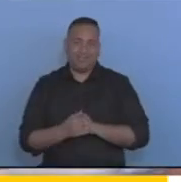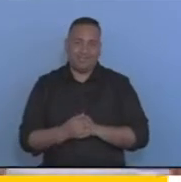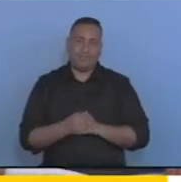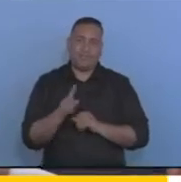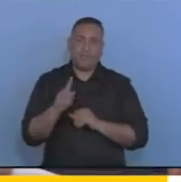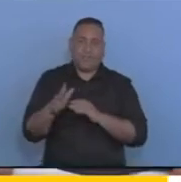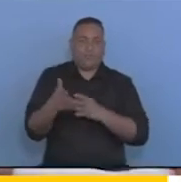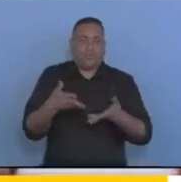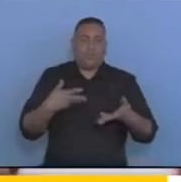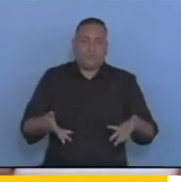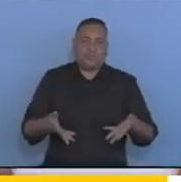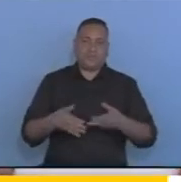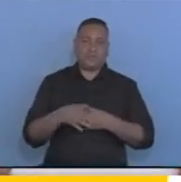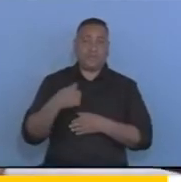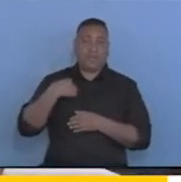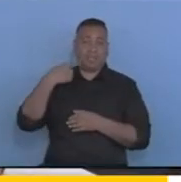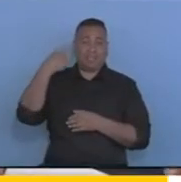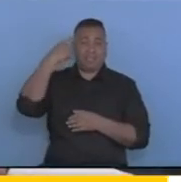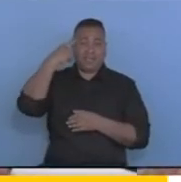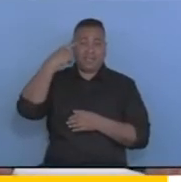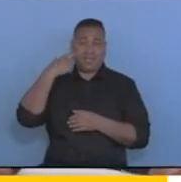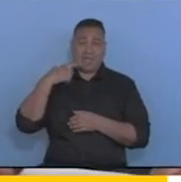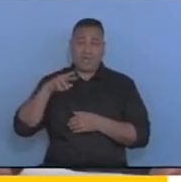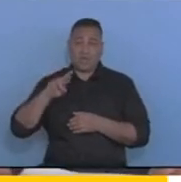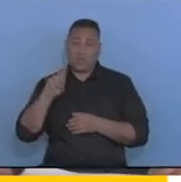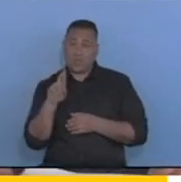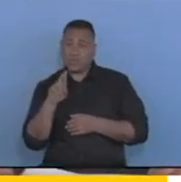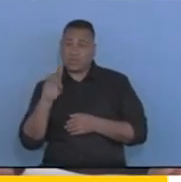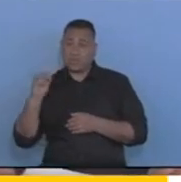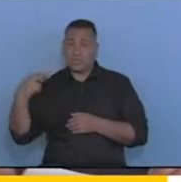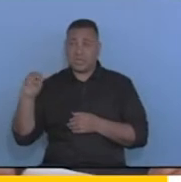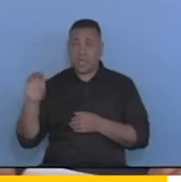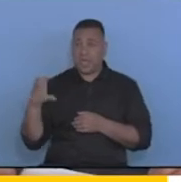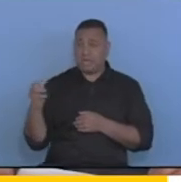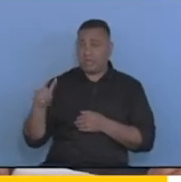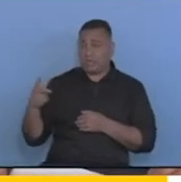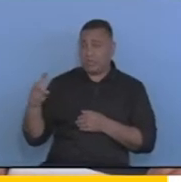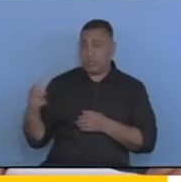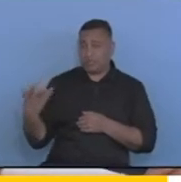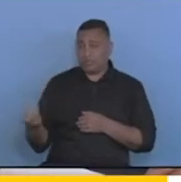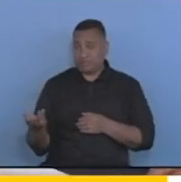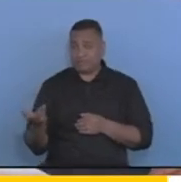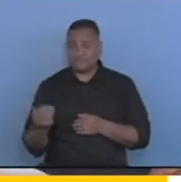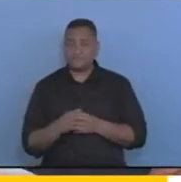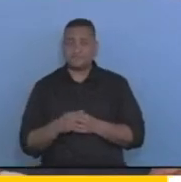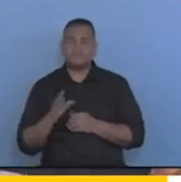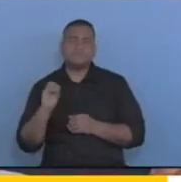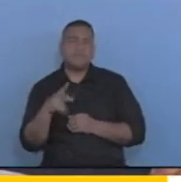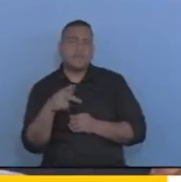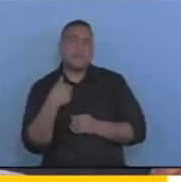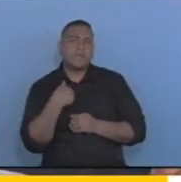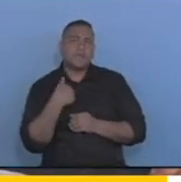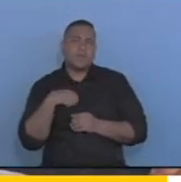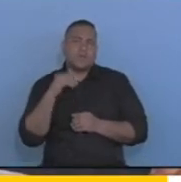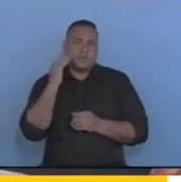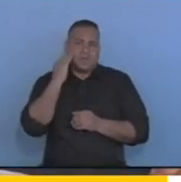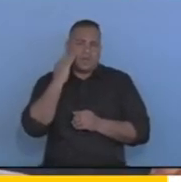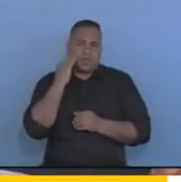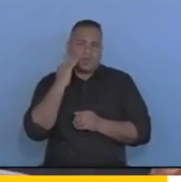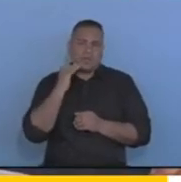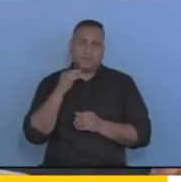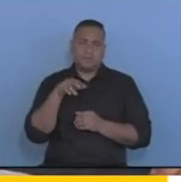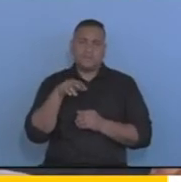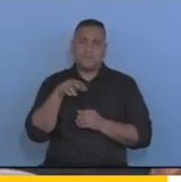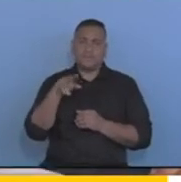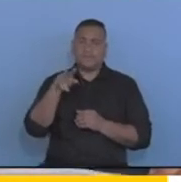another question there for you. That's right. I just wanted to find out, because I kind of read also and I heard that the N1 and the N3 is going to be terminated. Am I